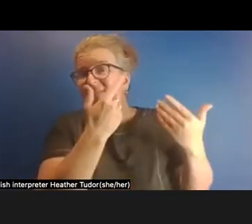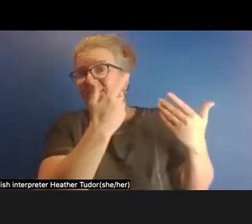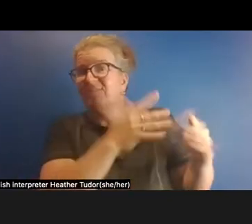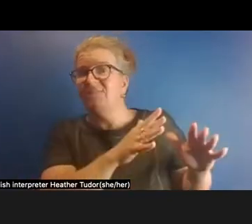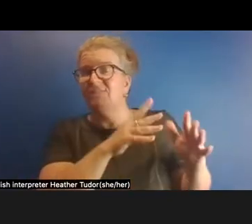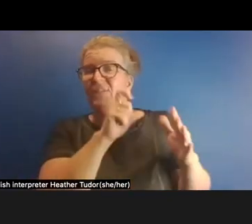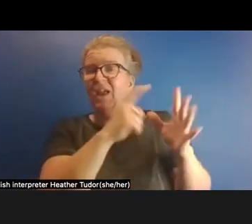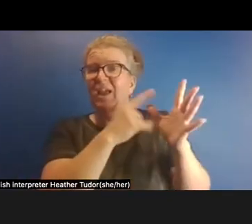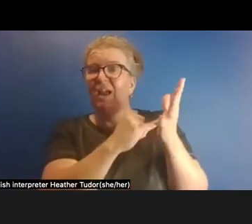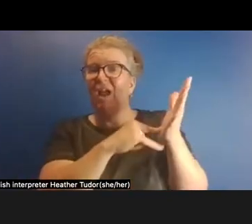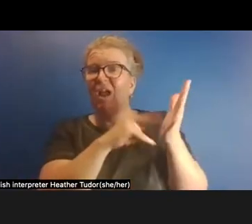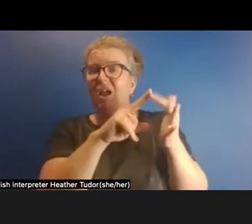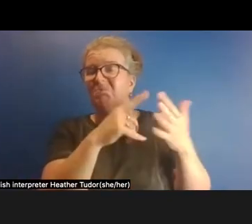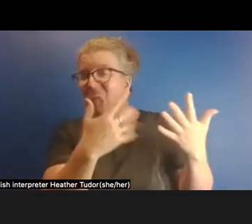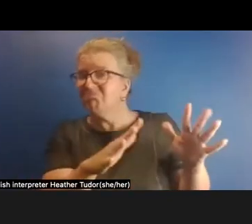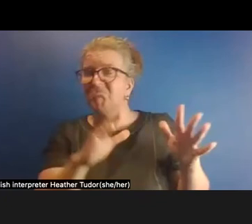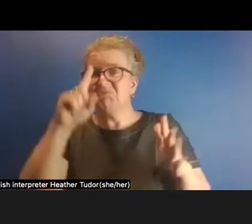what.